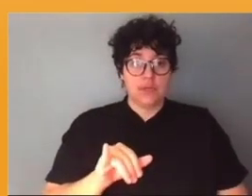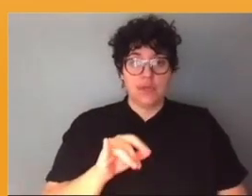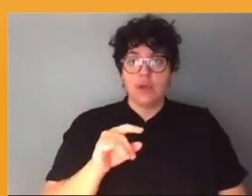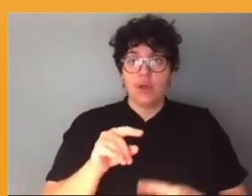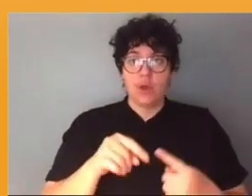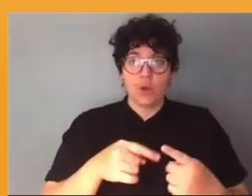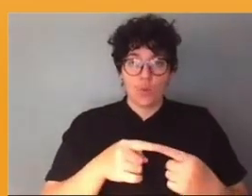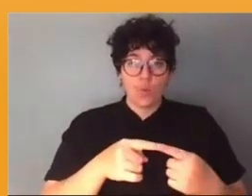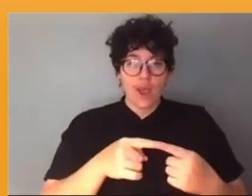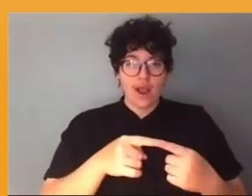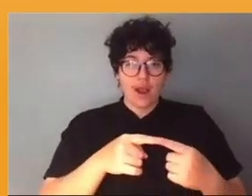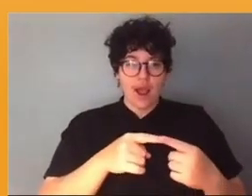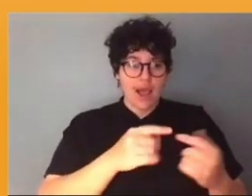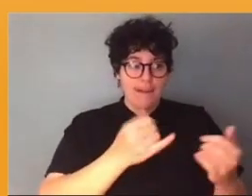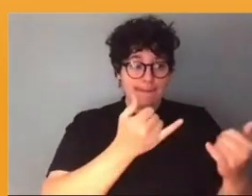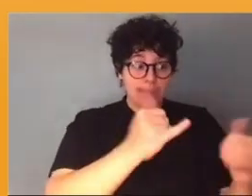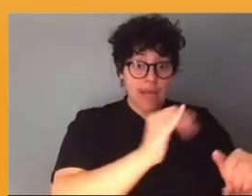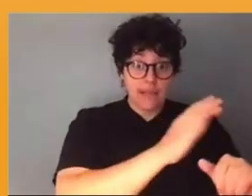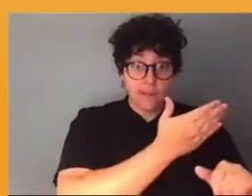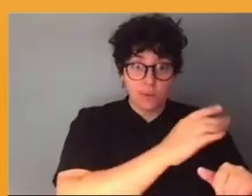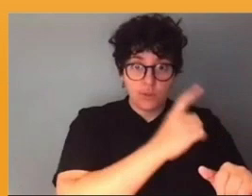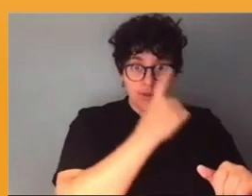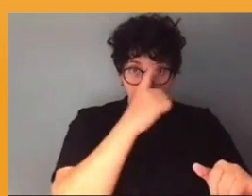actually perform,